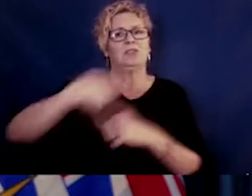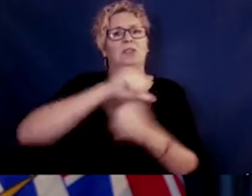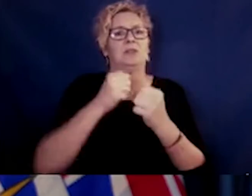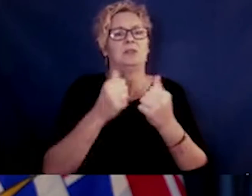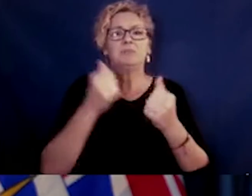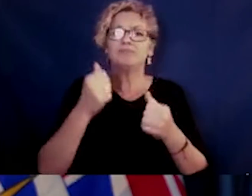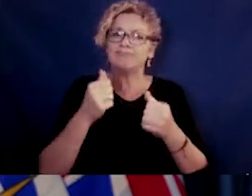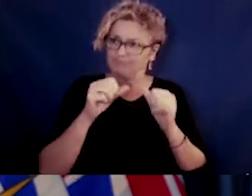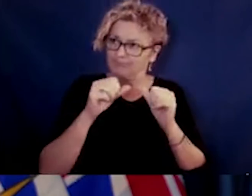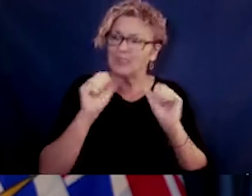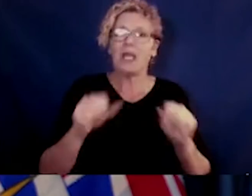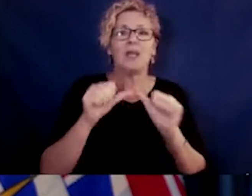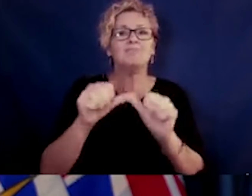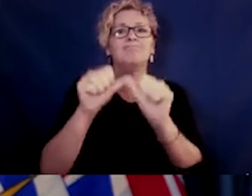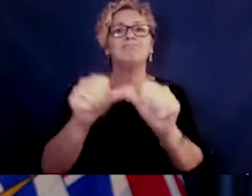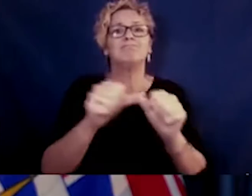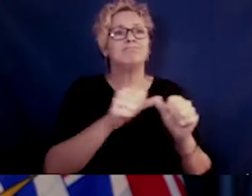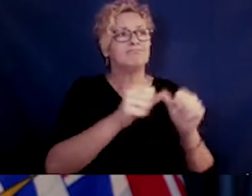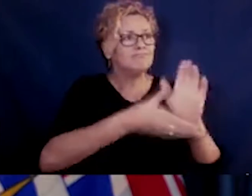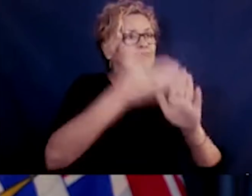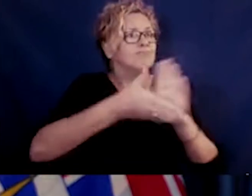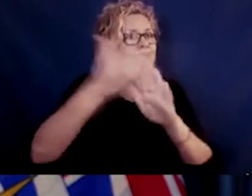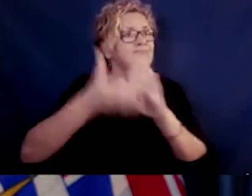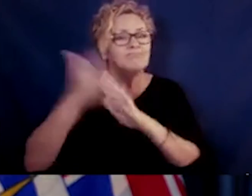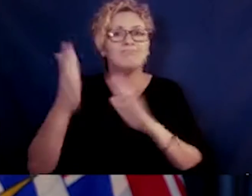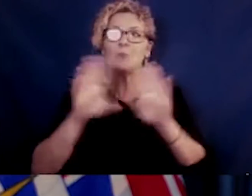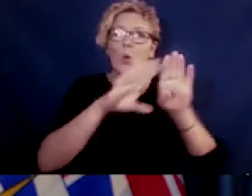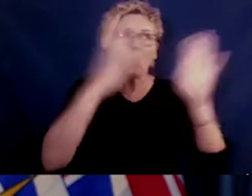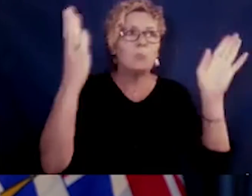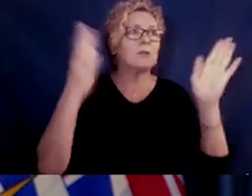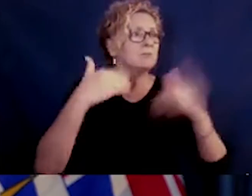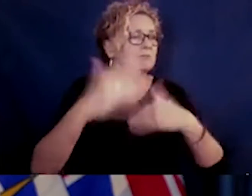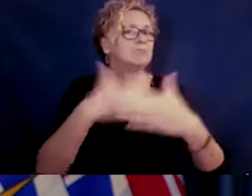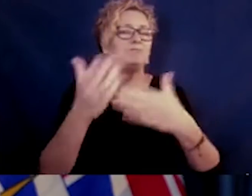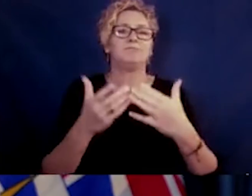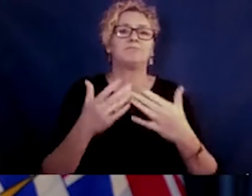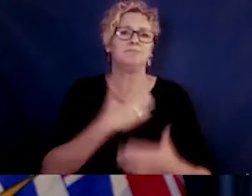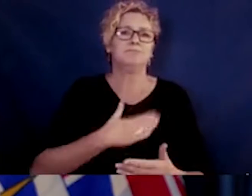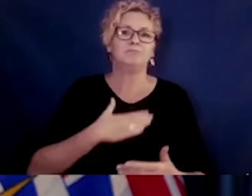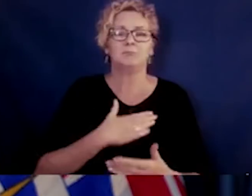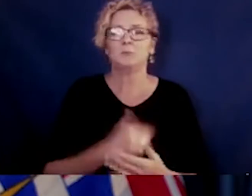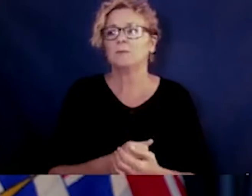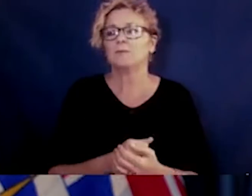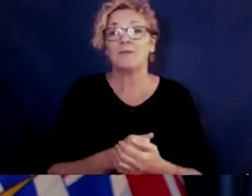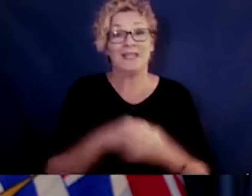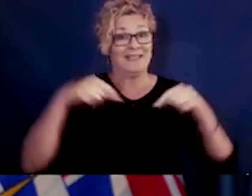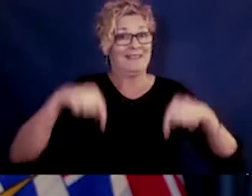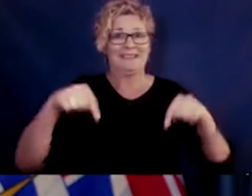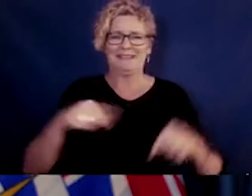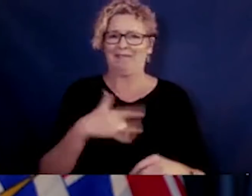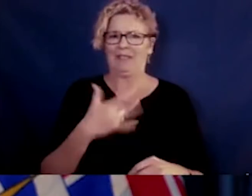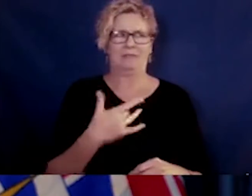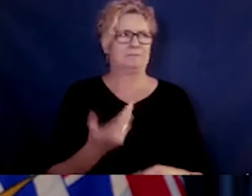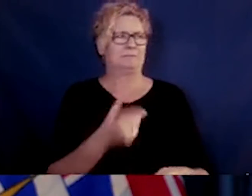do this. We have seen us flattening our curve again. We've kept our numbers in control, mostly through the work that